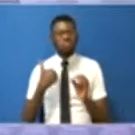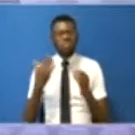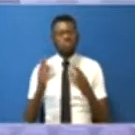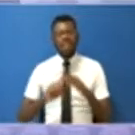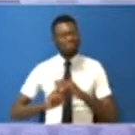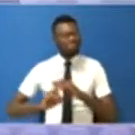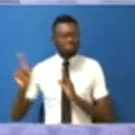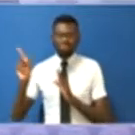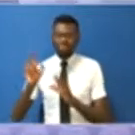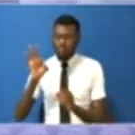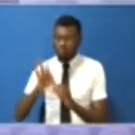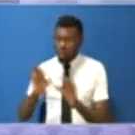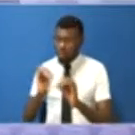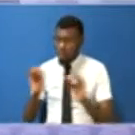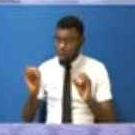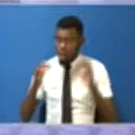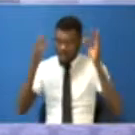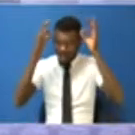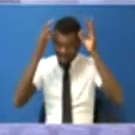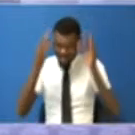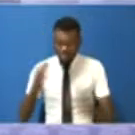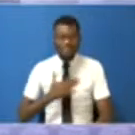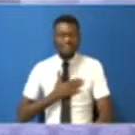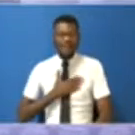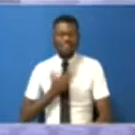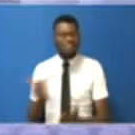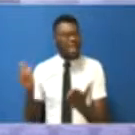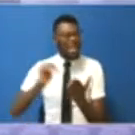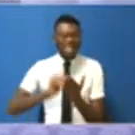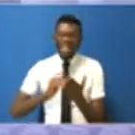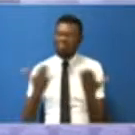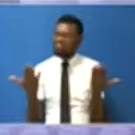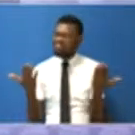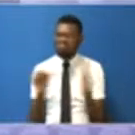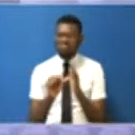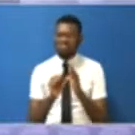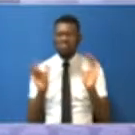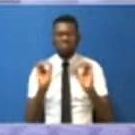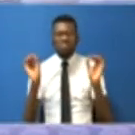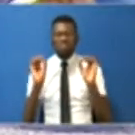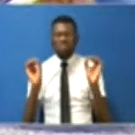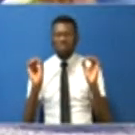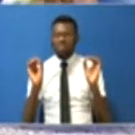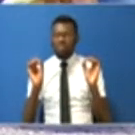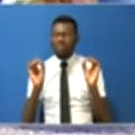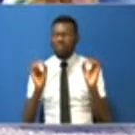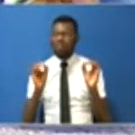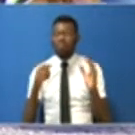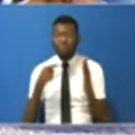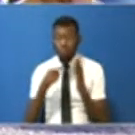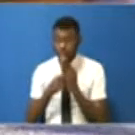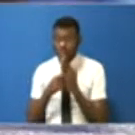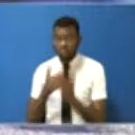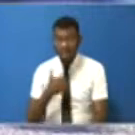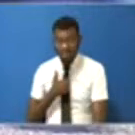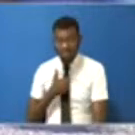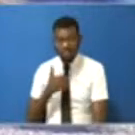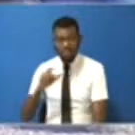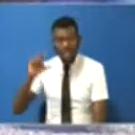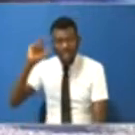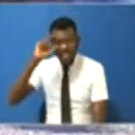being there for that vote it's a decision i would take again if it came to me you had a point to raise on that